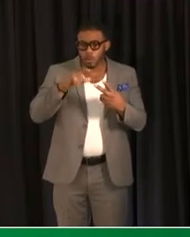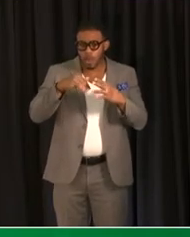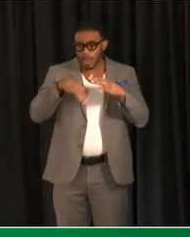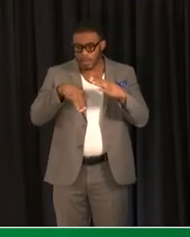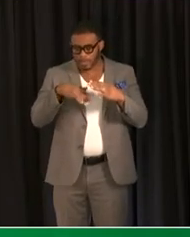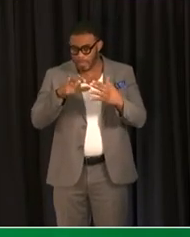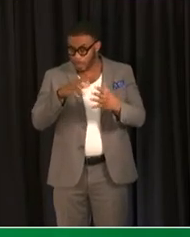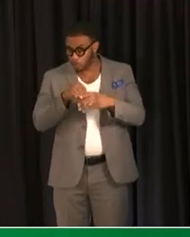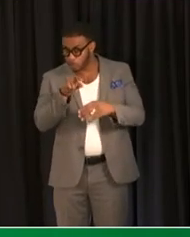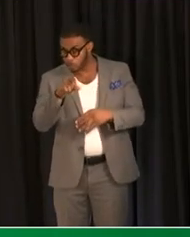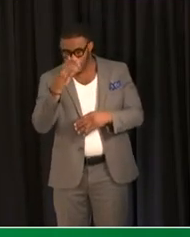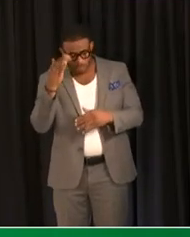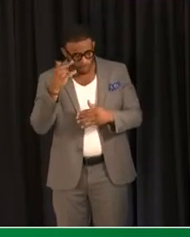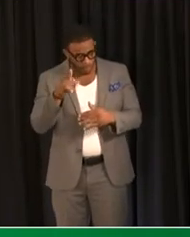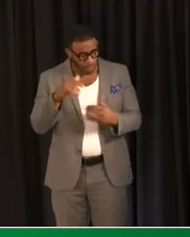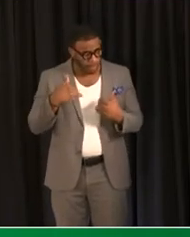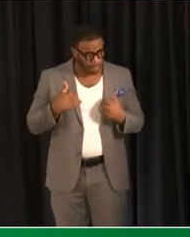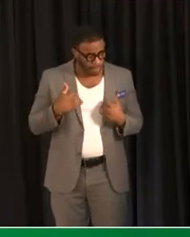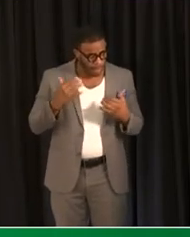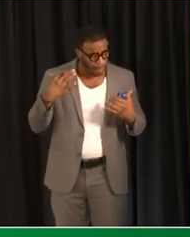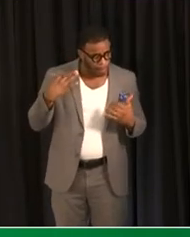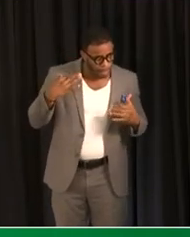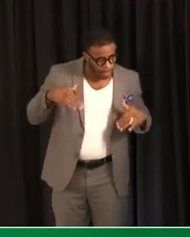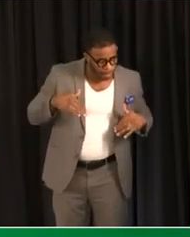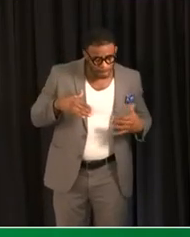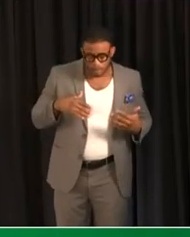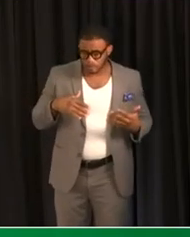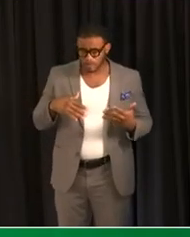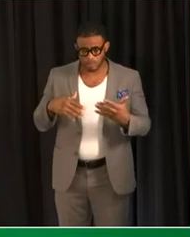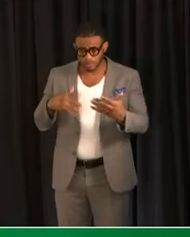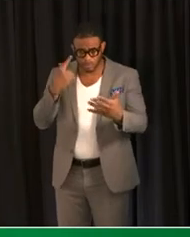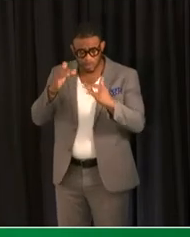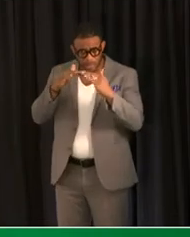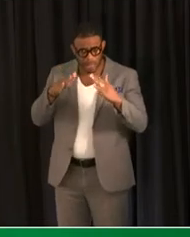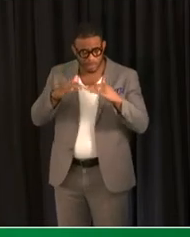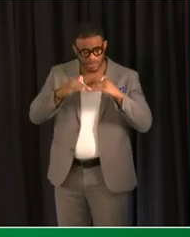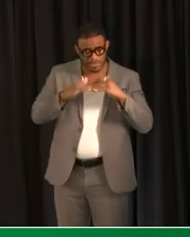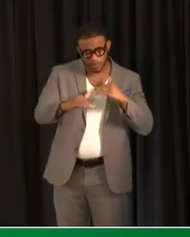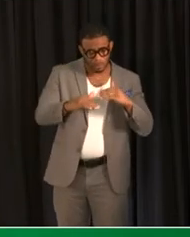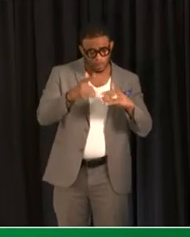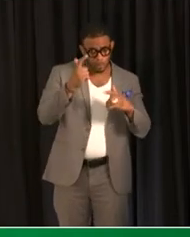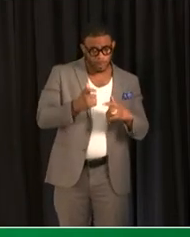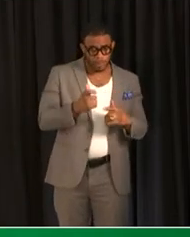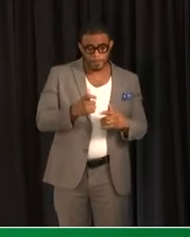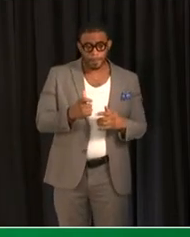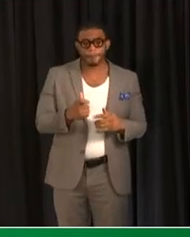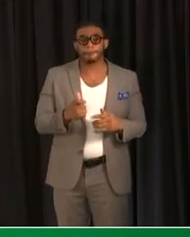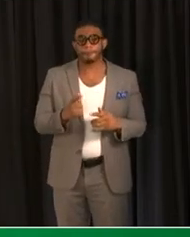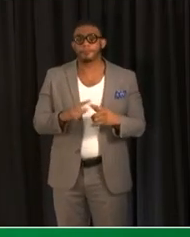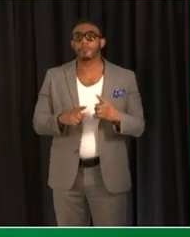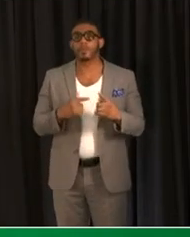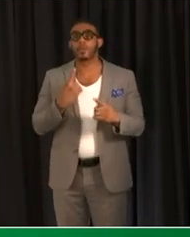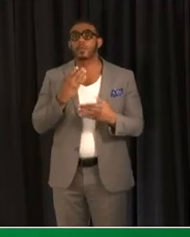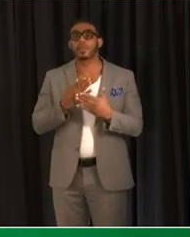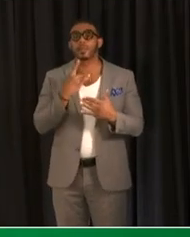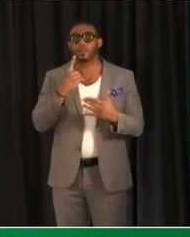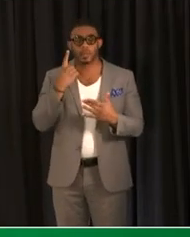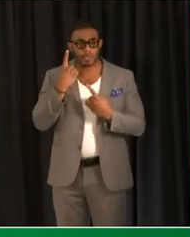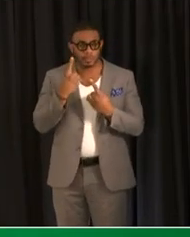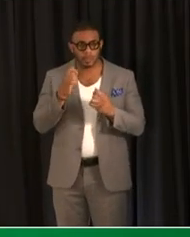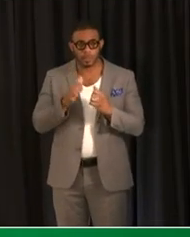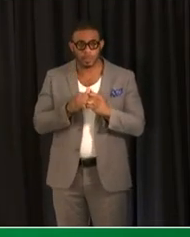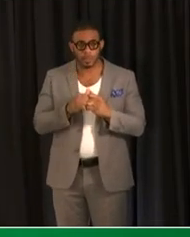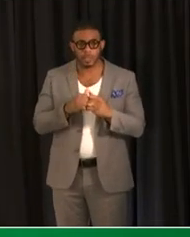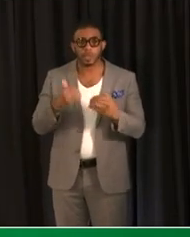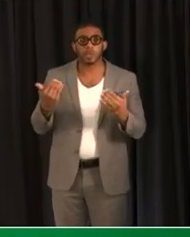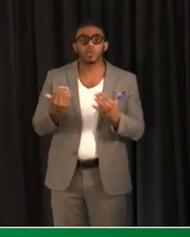less. So I don't know, Denise, if you had applied for the Housing Stabilization Grant, but one of the things we're